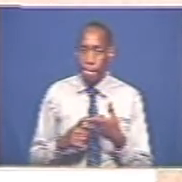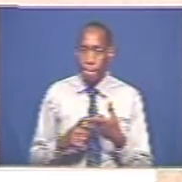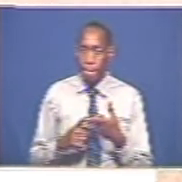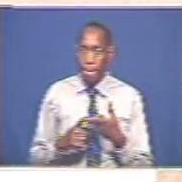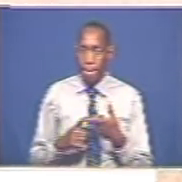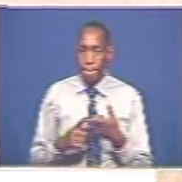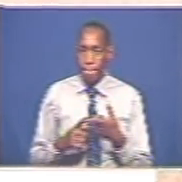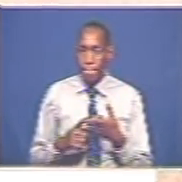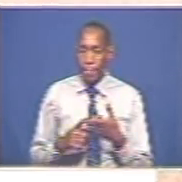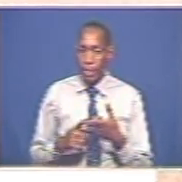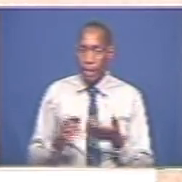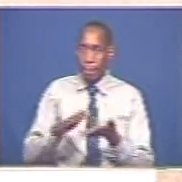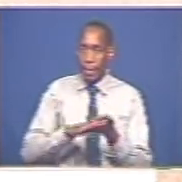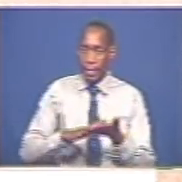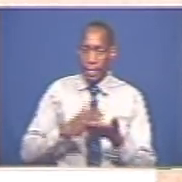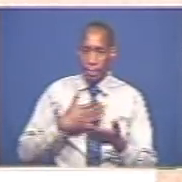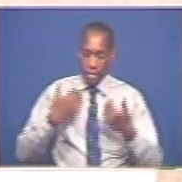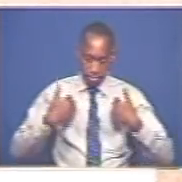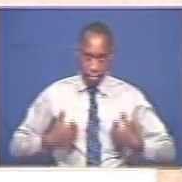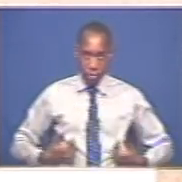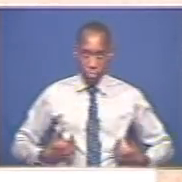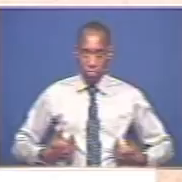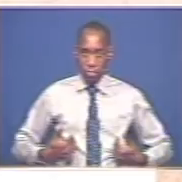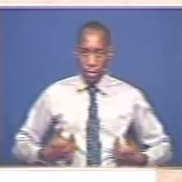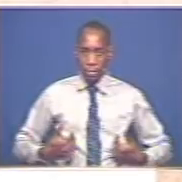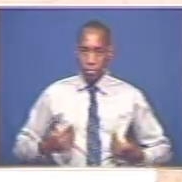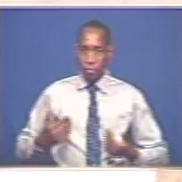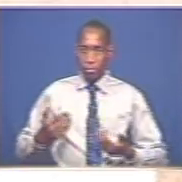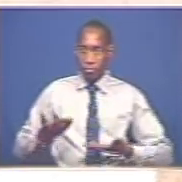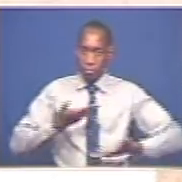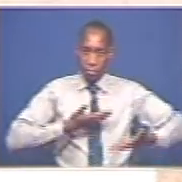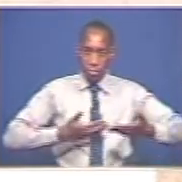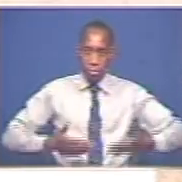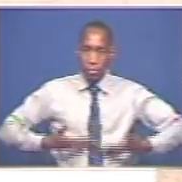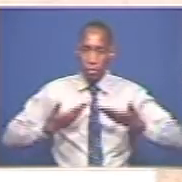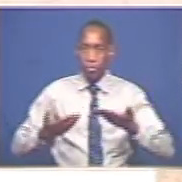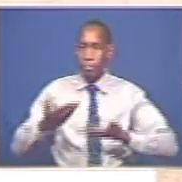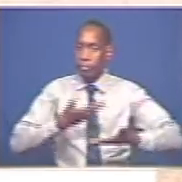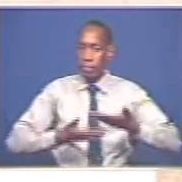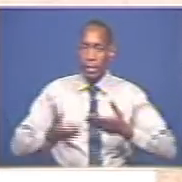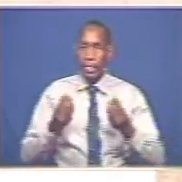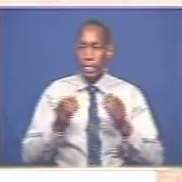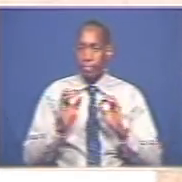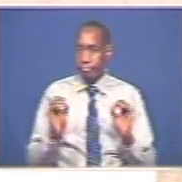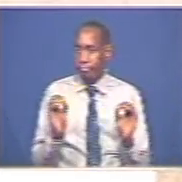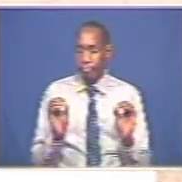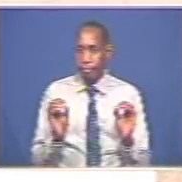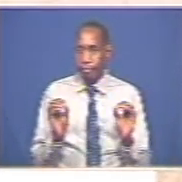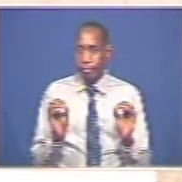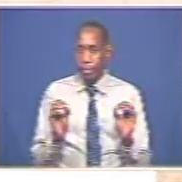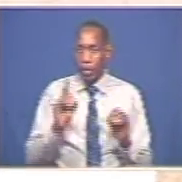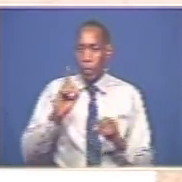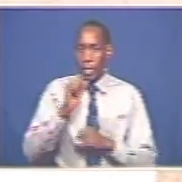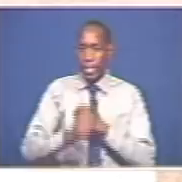basically, I am a person who opening up for me, it's a bit difficult. Mm-hmm. Yeah. Mm-hmm. And 1 year